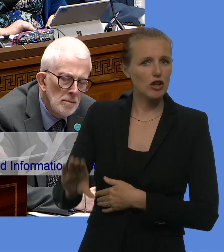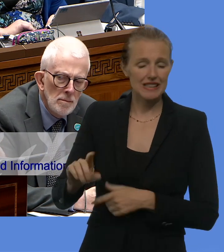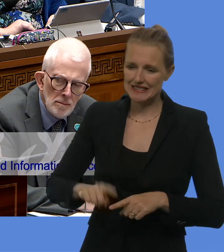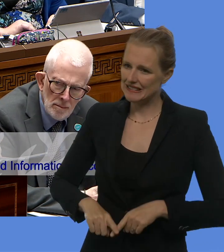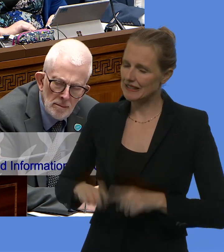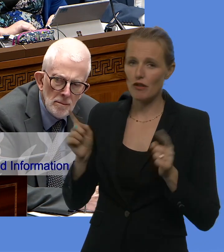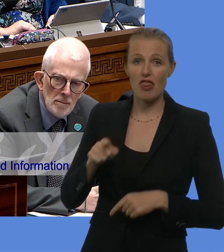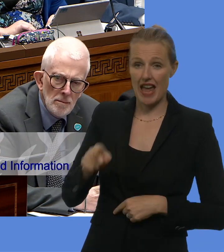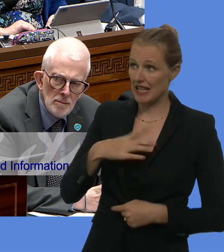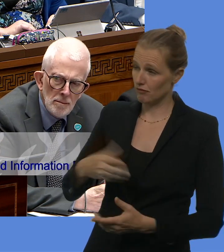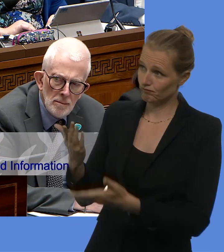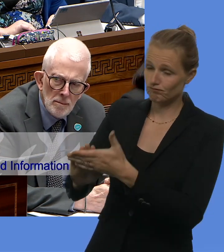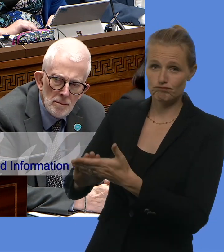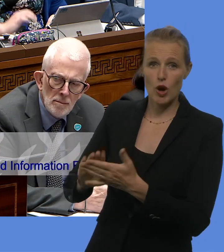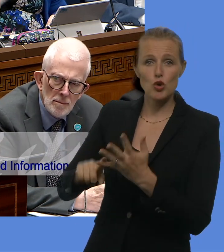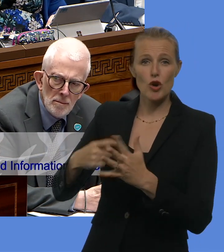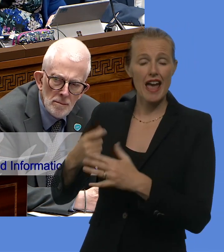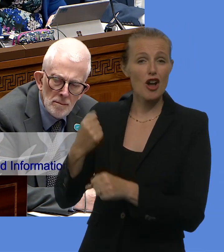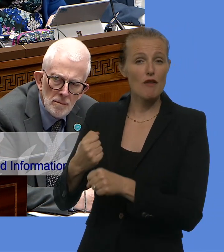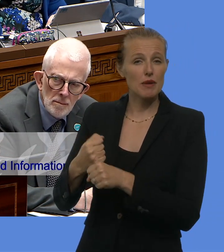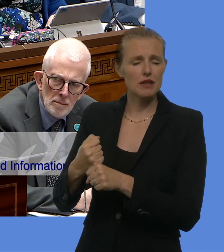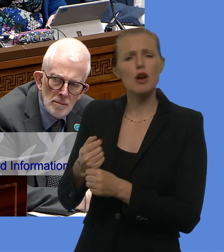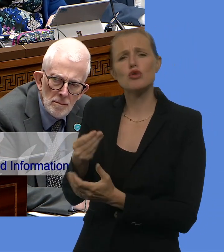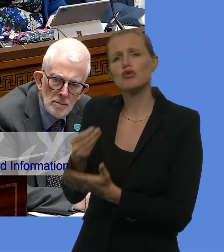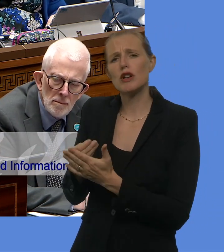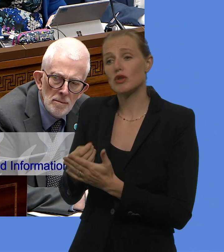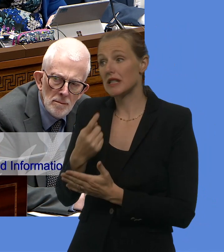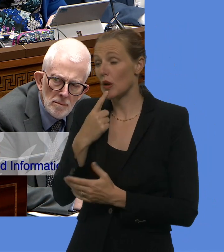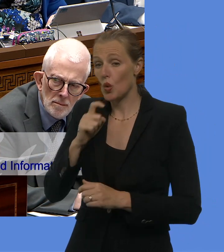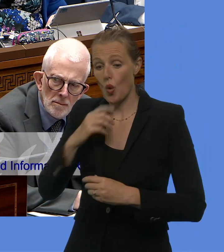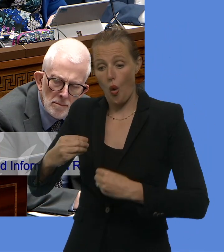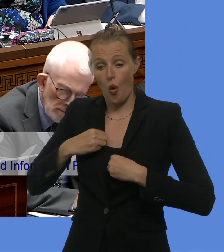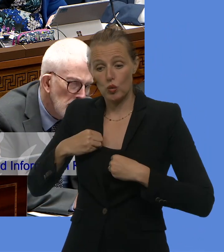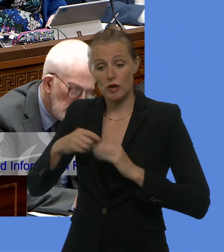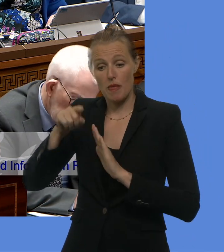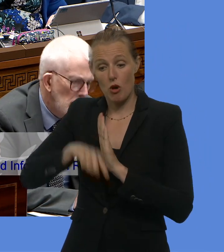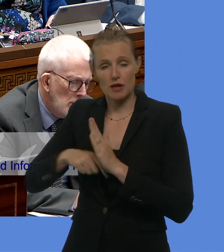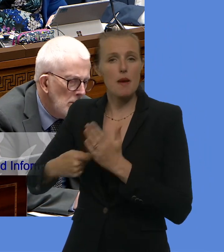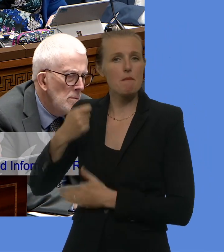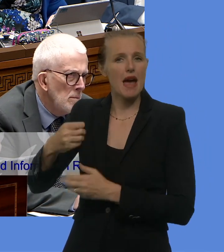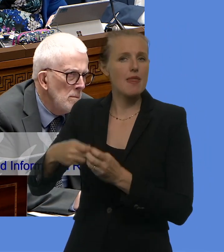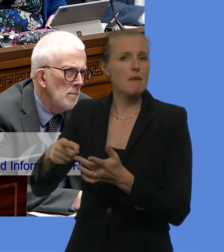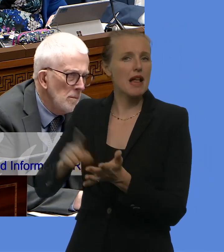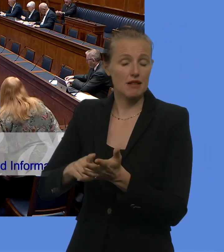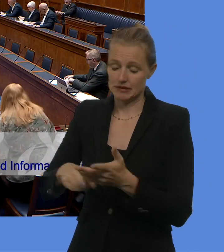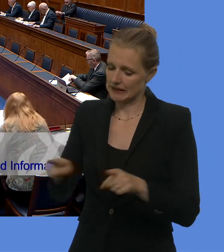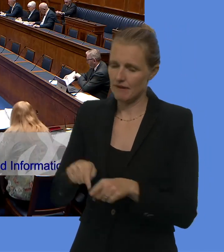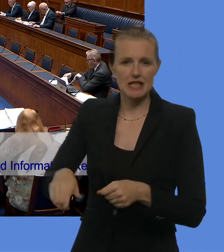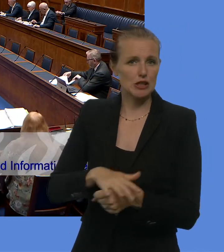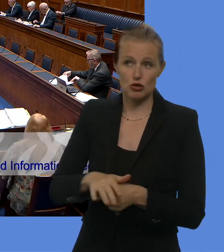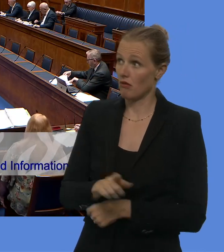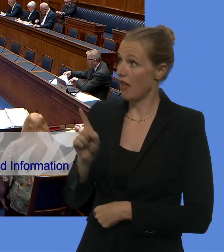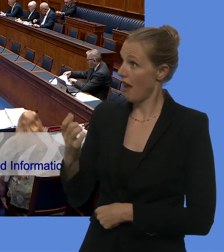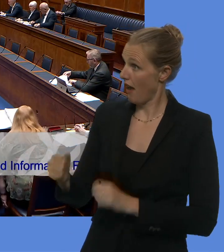recovered from the UK Government. Treasury rules are clear that whoever owns the policy pays the bill, and that has to apply in this case. Paula